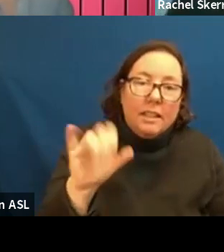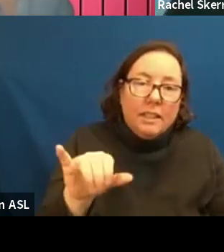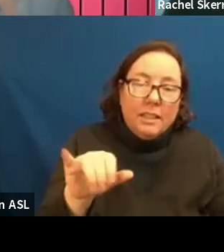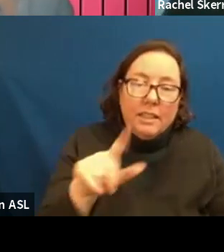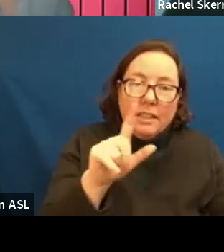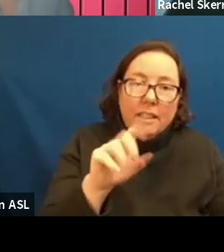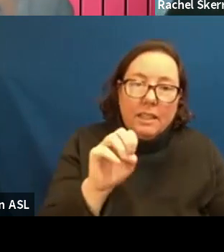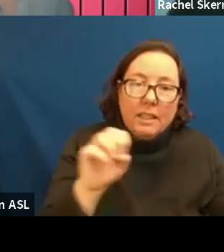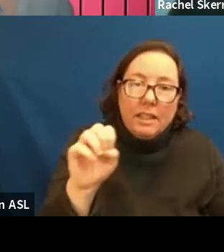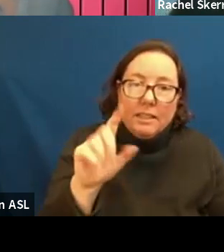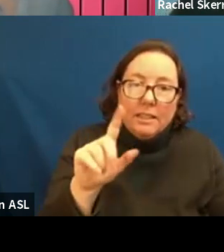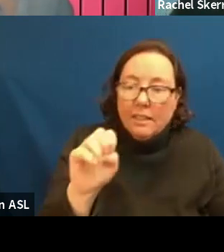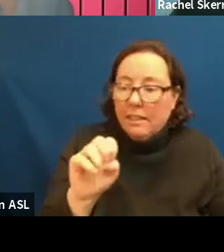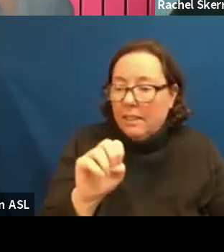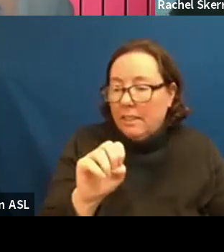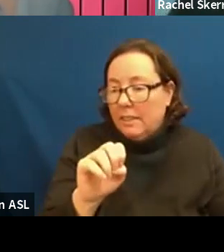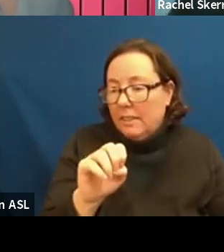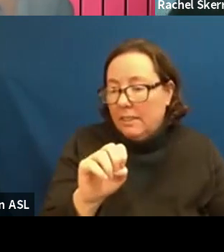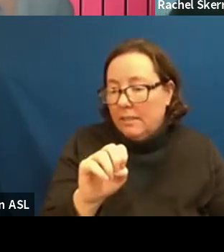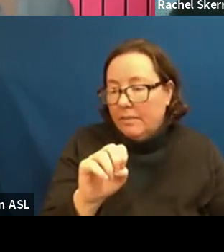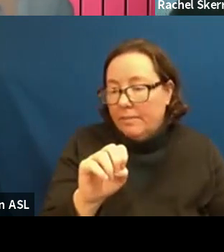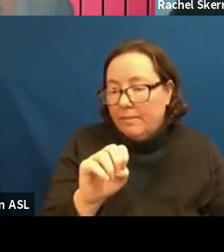Leslie Kiley.